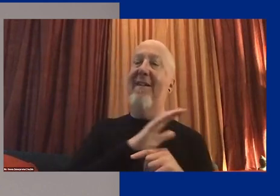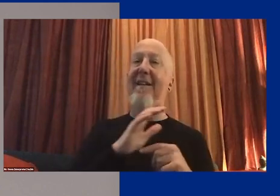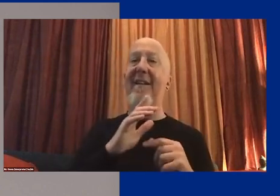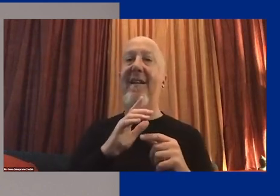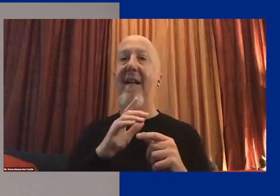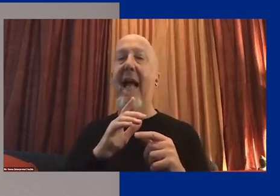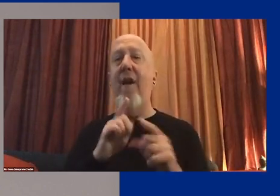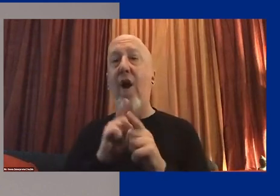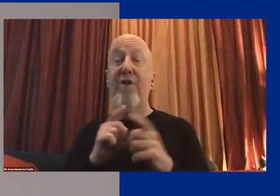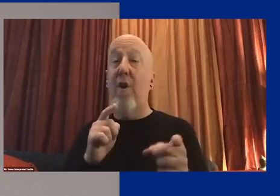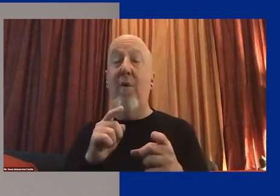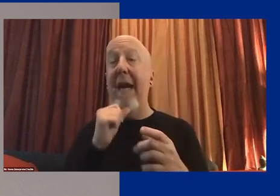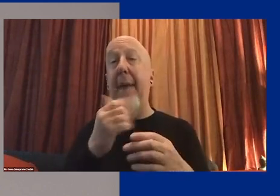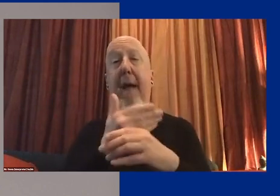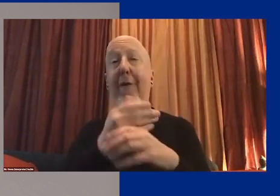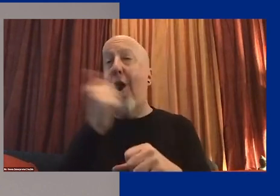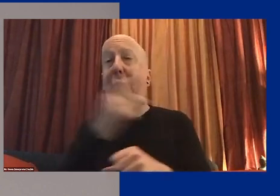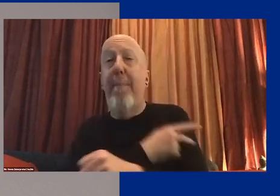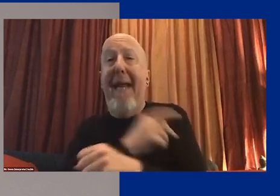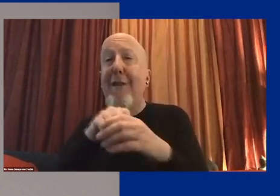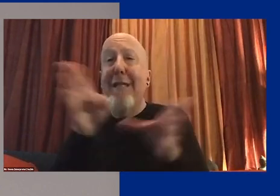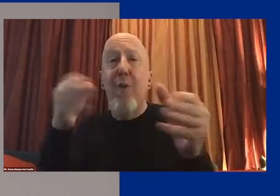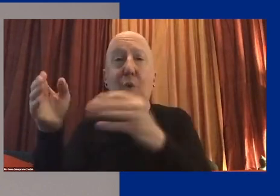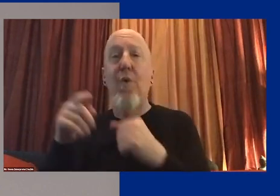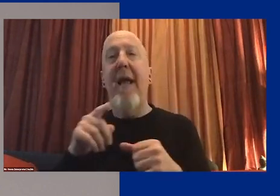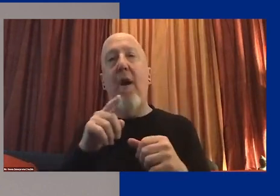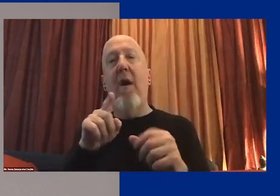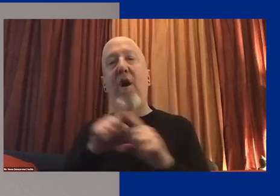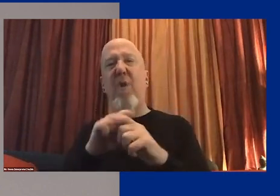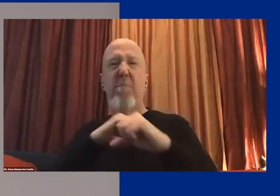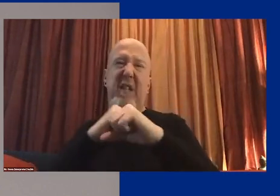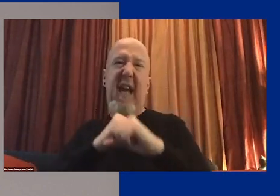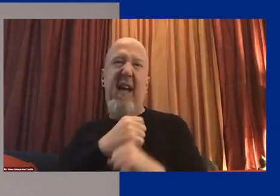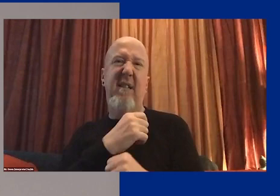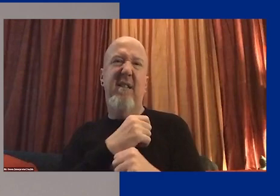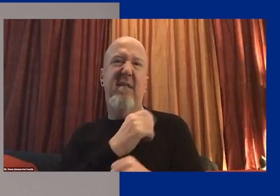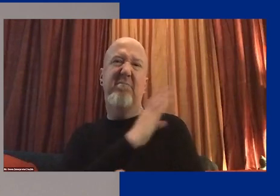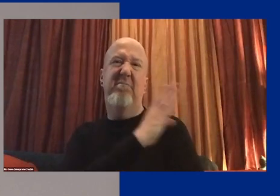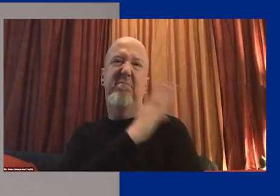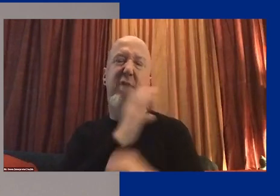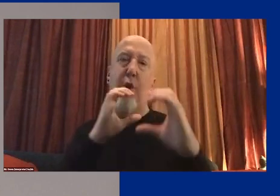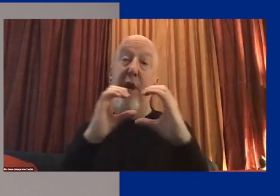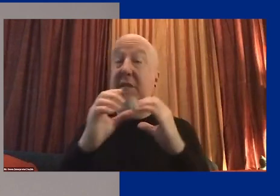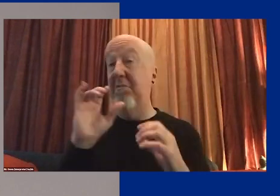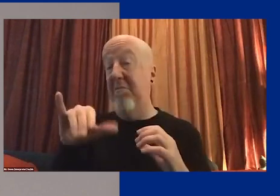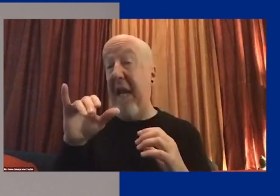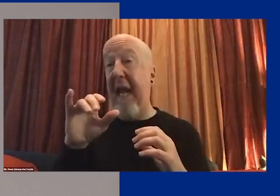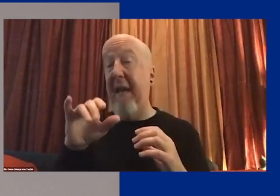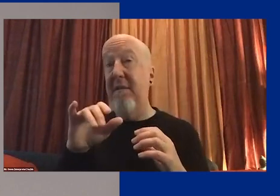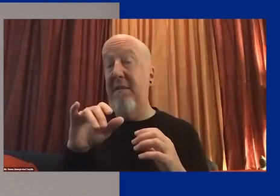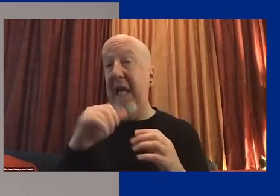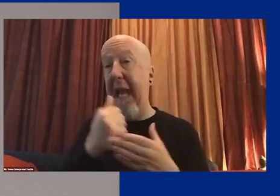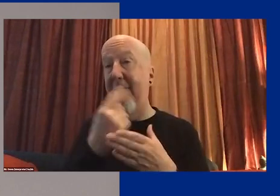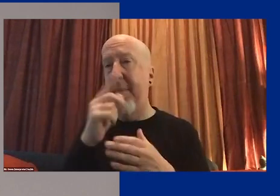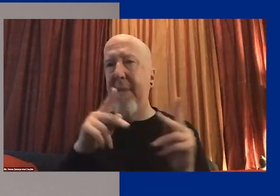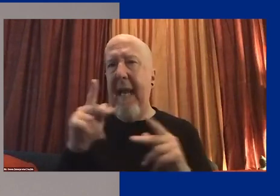patients' care and avoids miscommunication. But that can be a help to some people. And I guess, Susan, you had